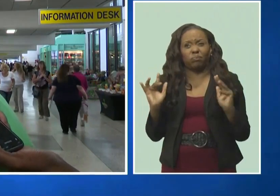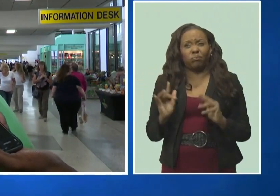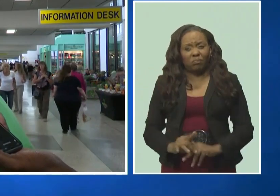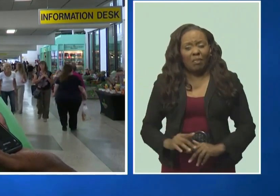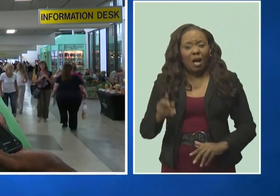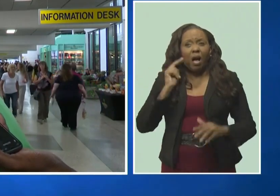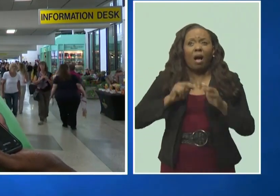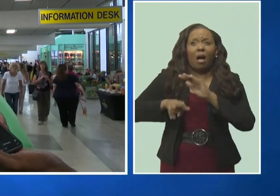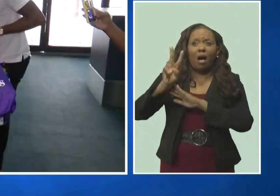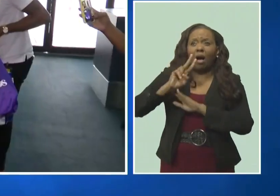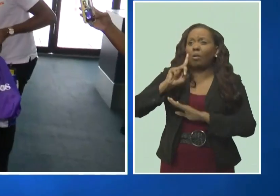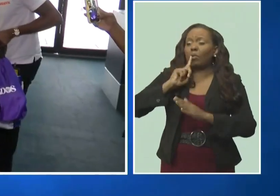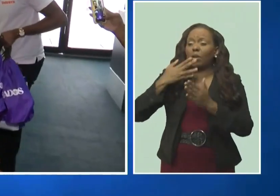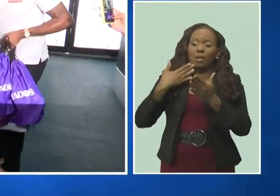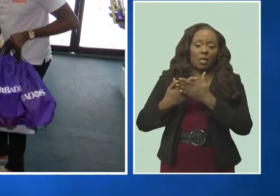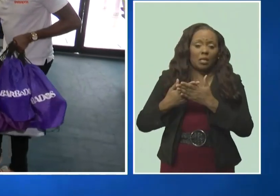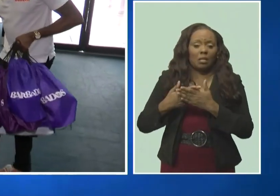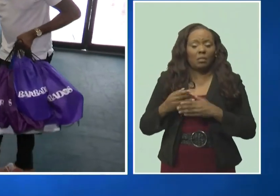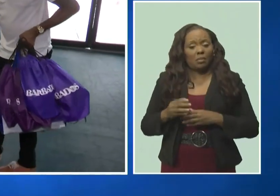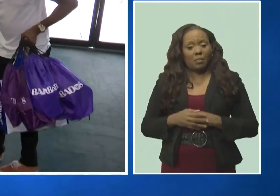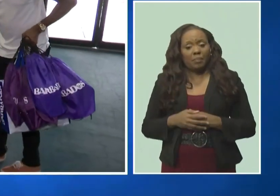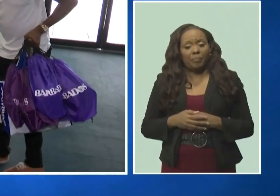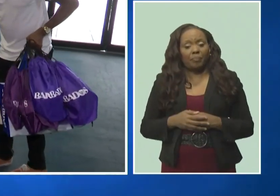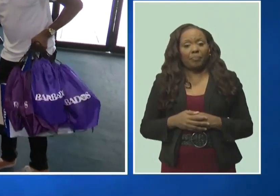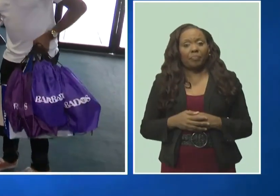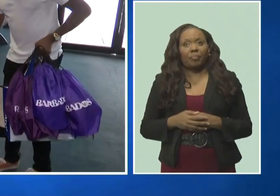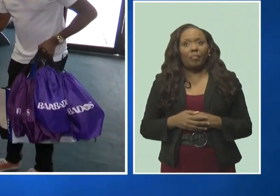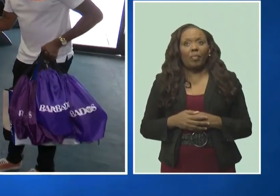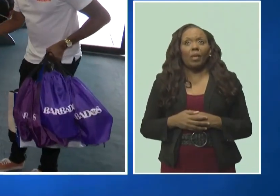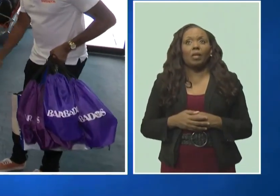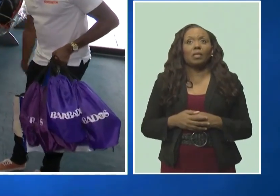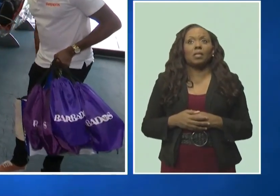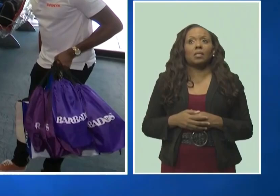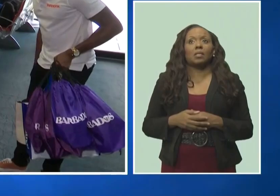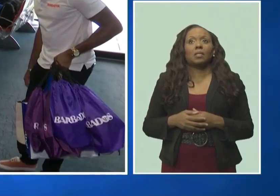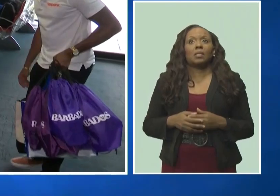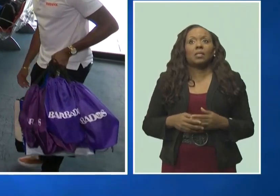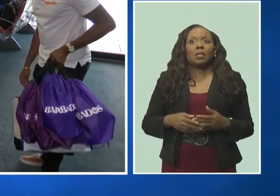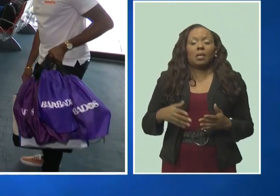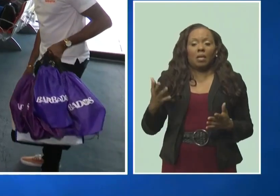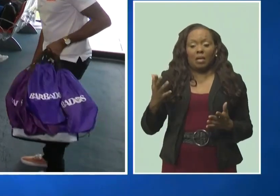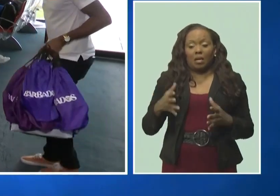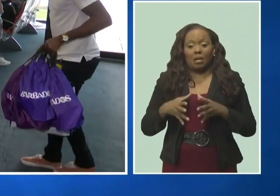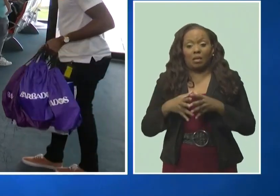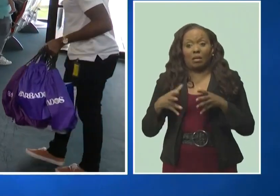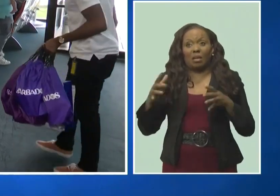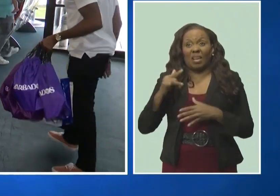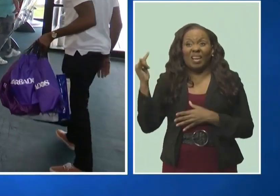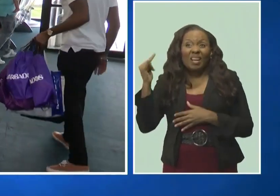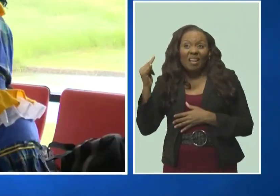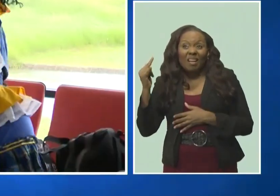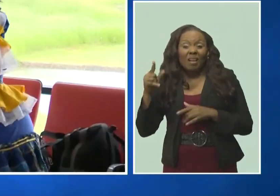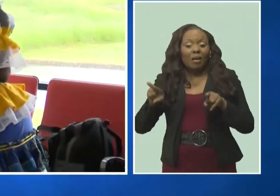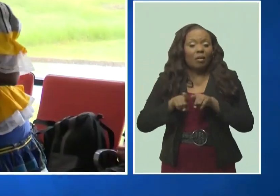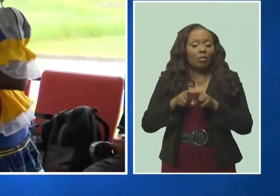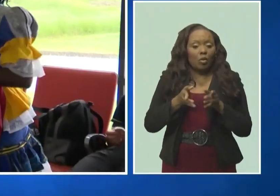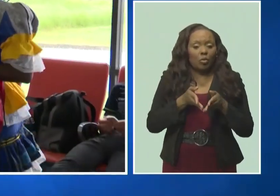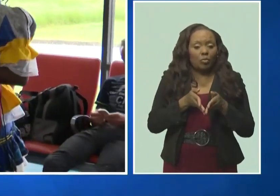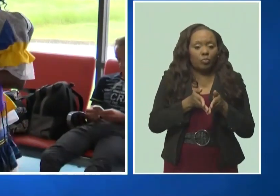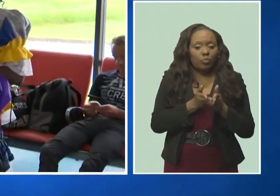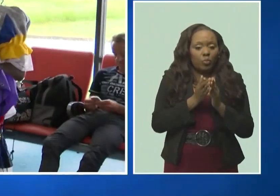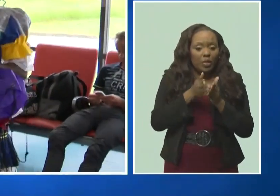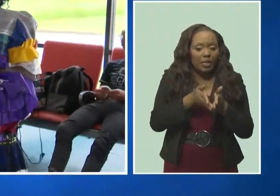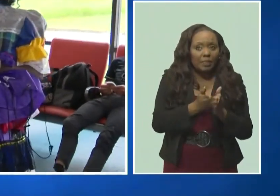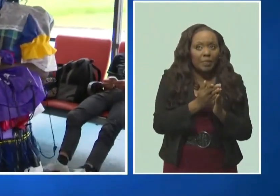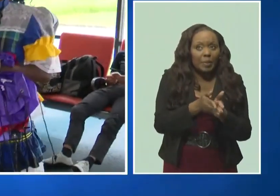for this year. Mr. Bourne says the high numbers have been bolstered by air-to-sea passengers. Outside of the normal activity,